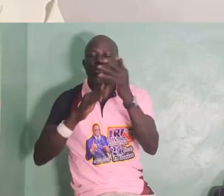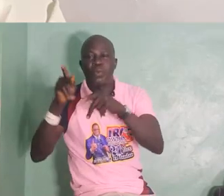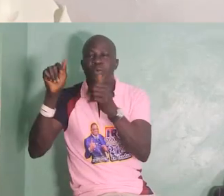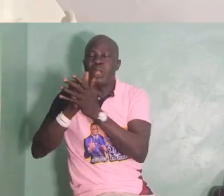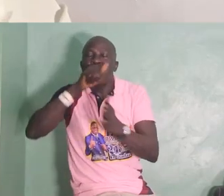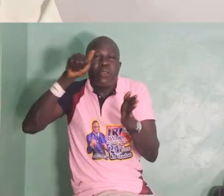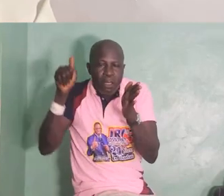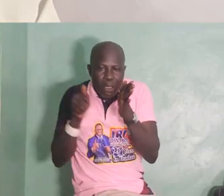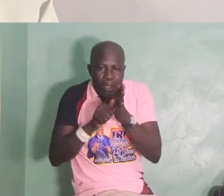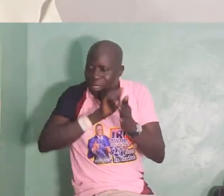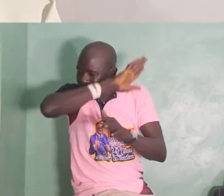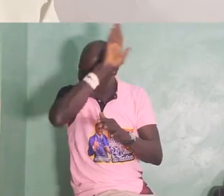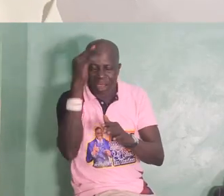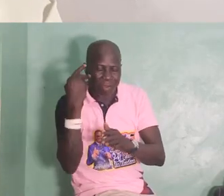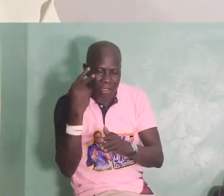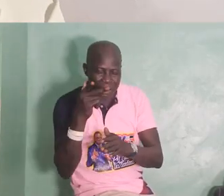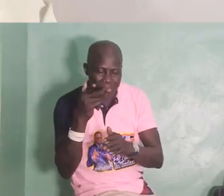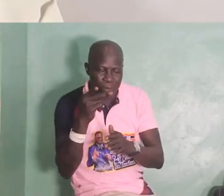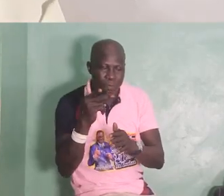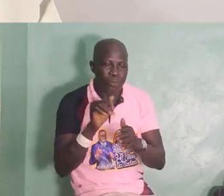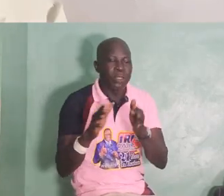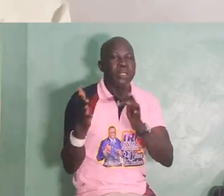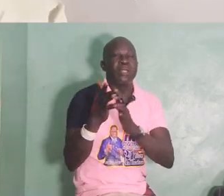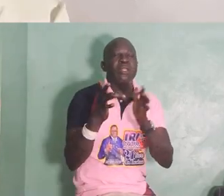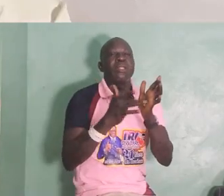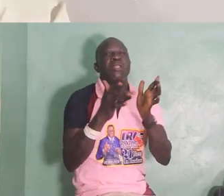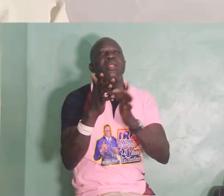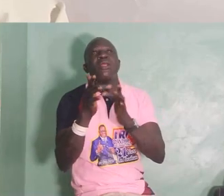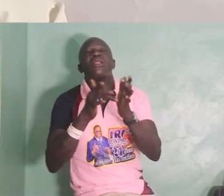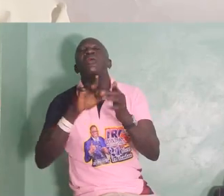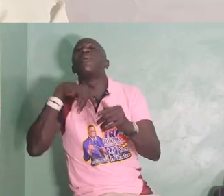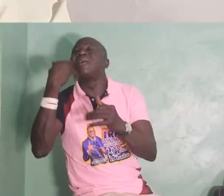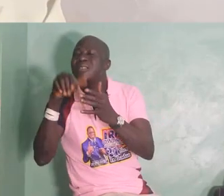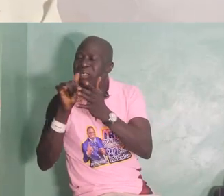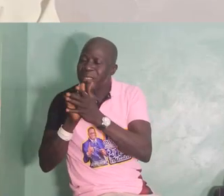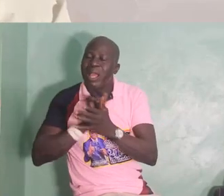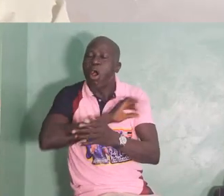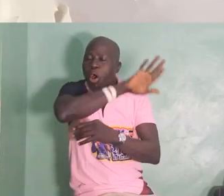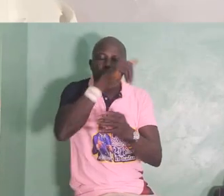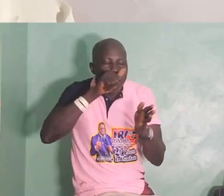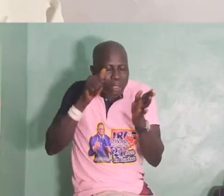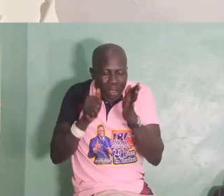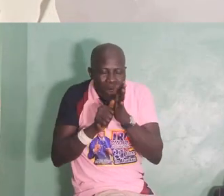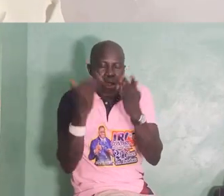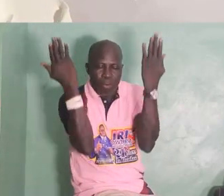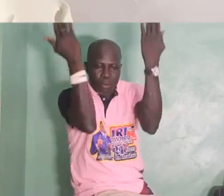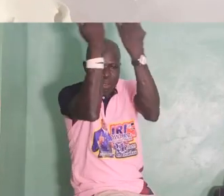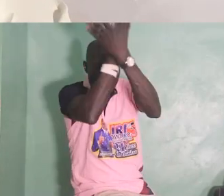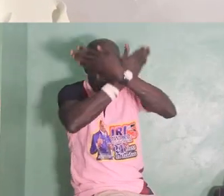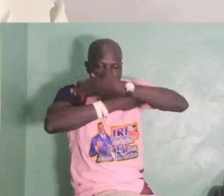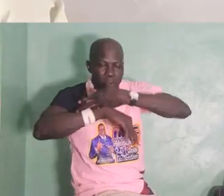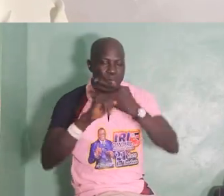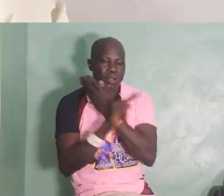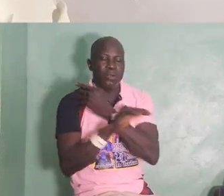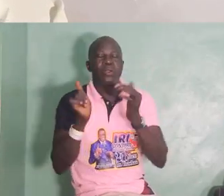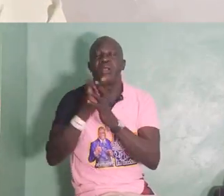to pa mo tori. There is something that is hidden that you could not see. Ibe du pe mi o fi isura okoko to pa mo emi o fi yin. The Bible say I will show you the